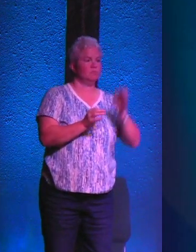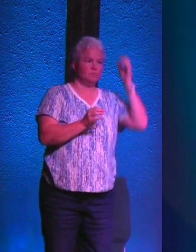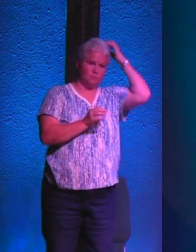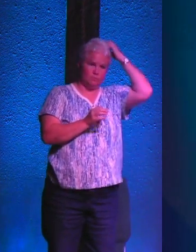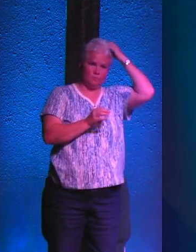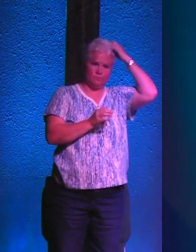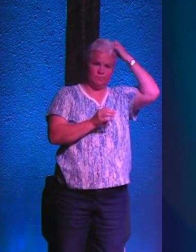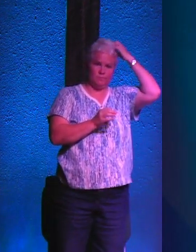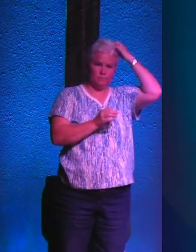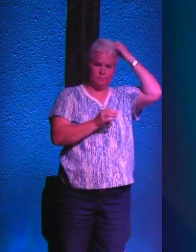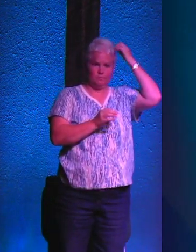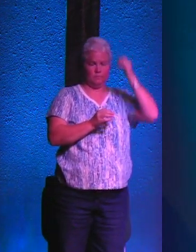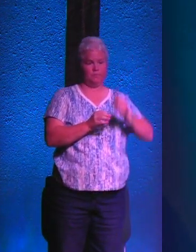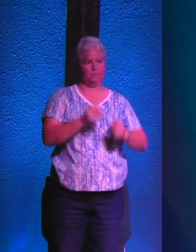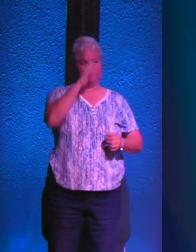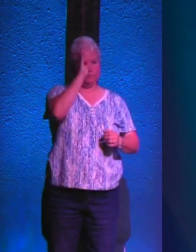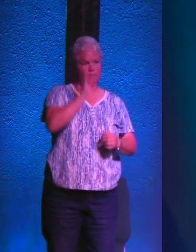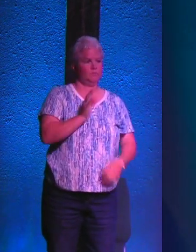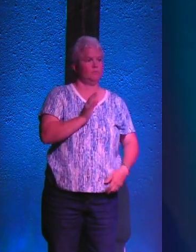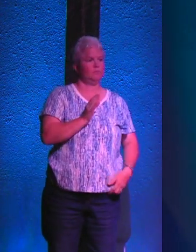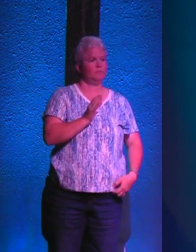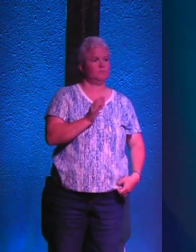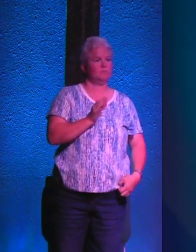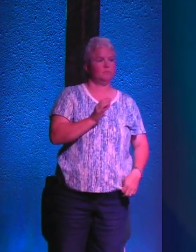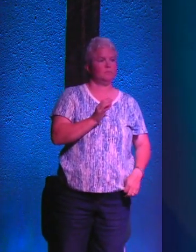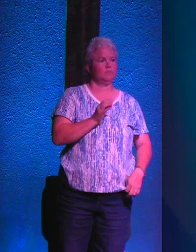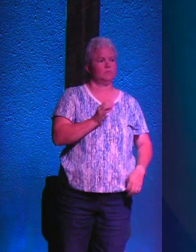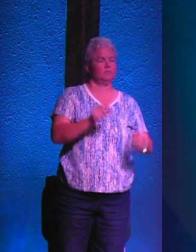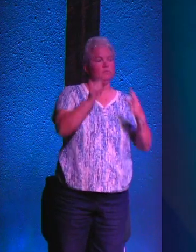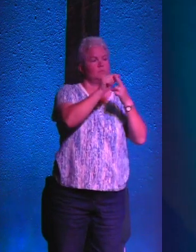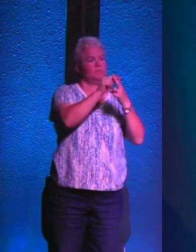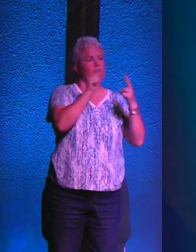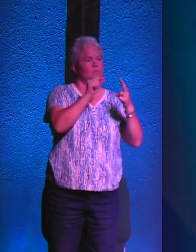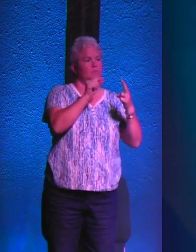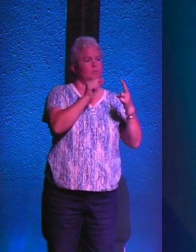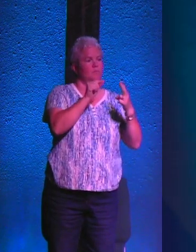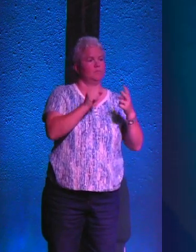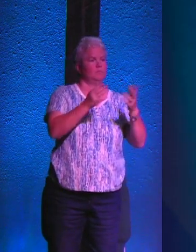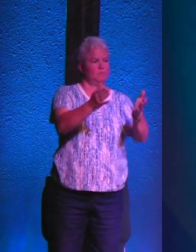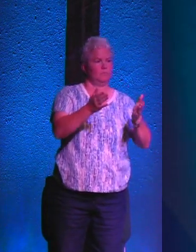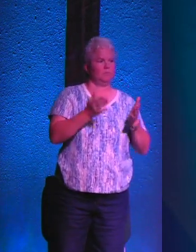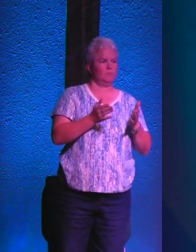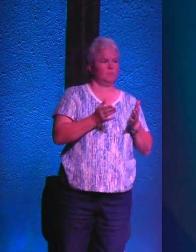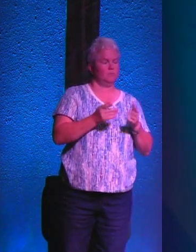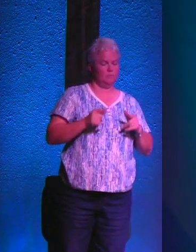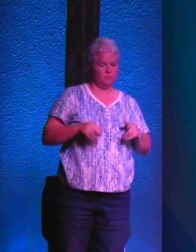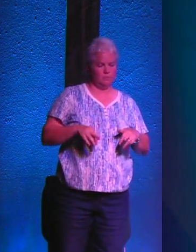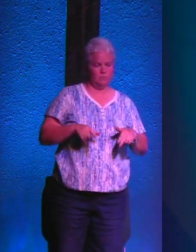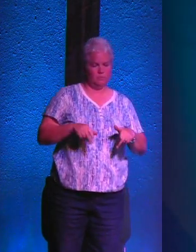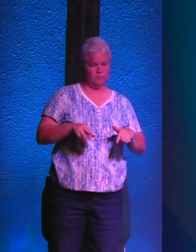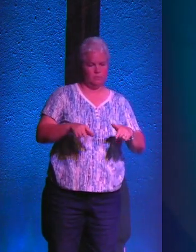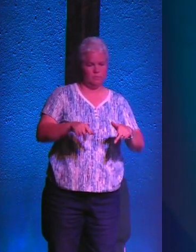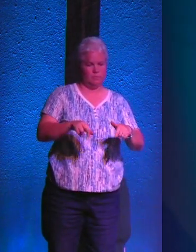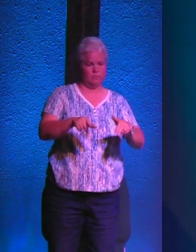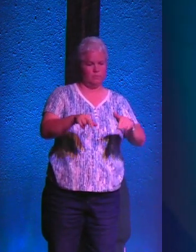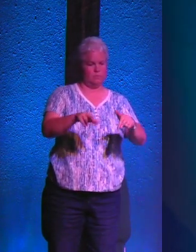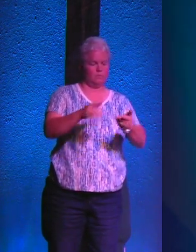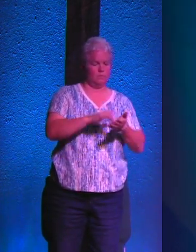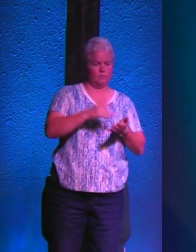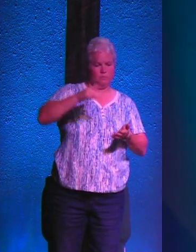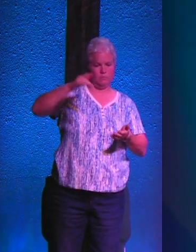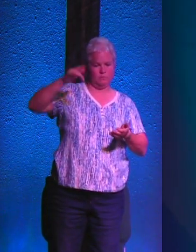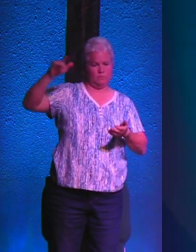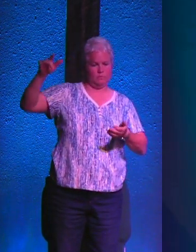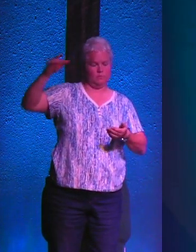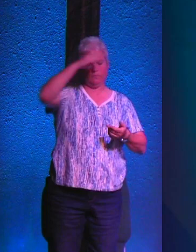bit closer to God. So will you choose to accept it and to walk in it? The glory